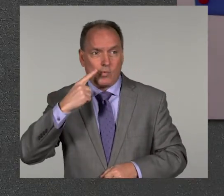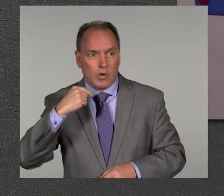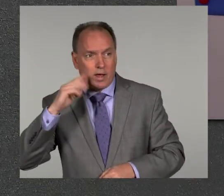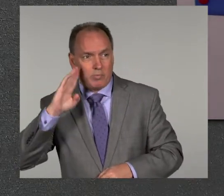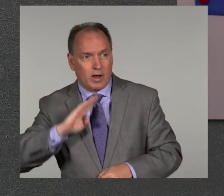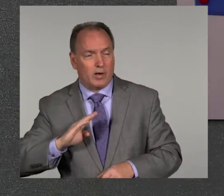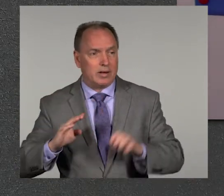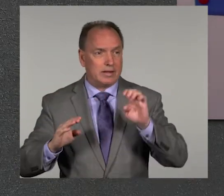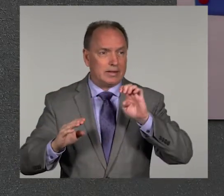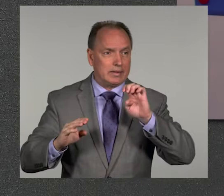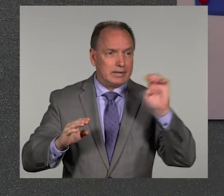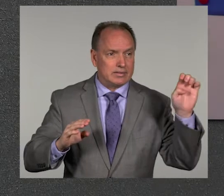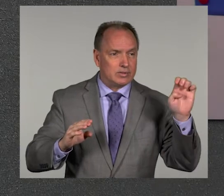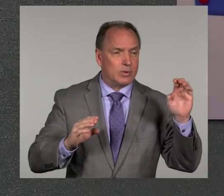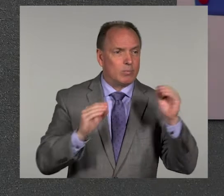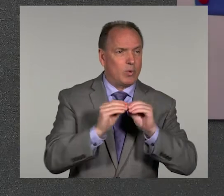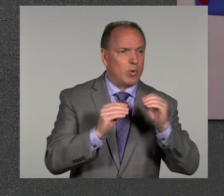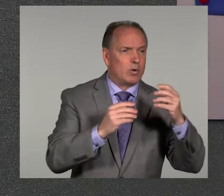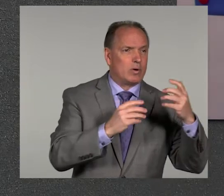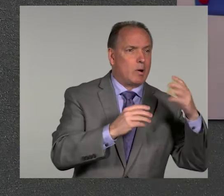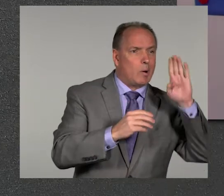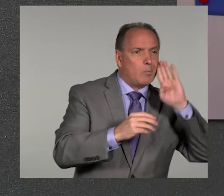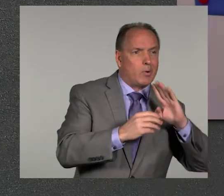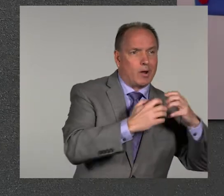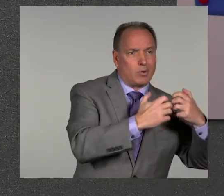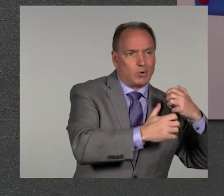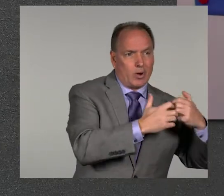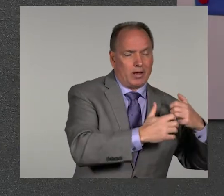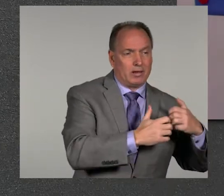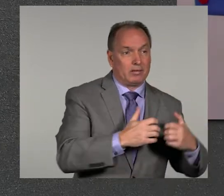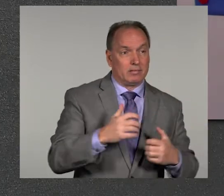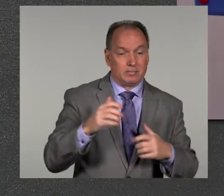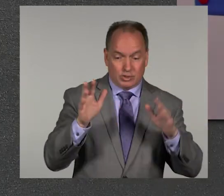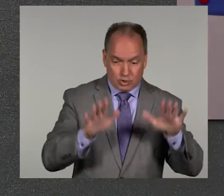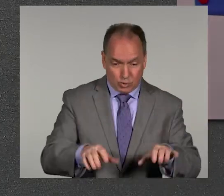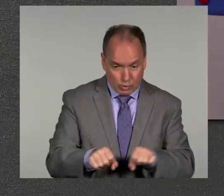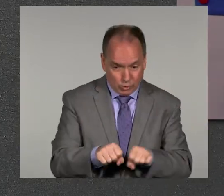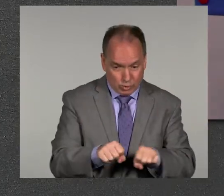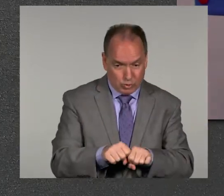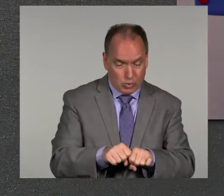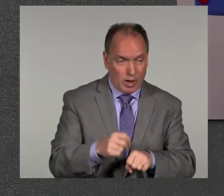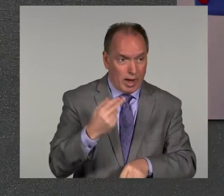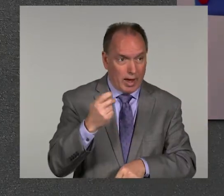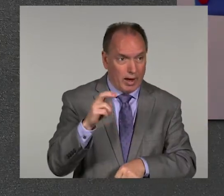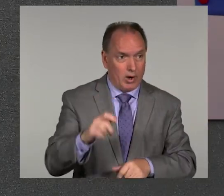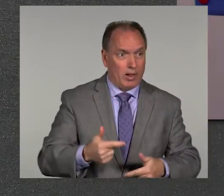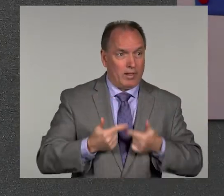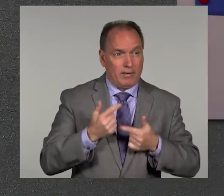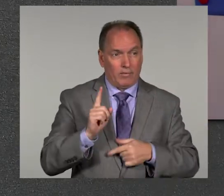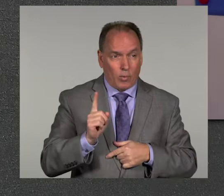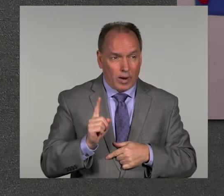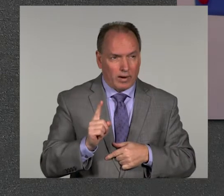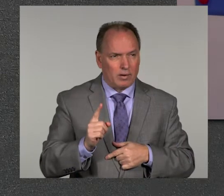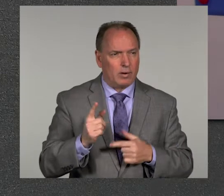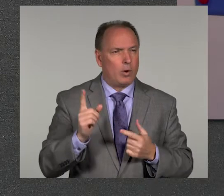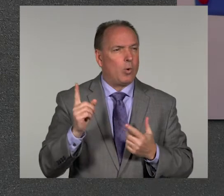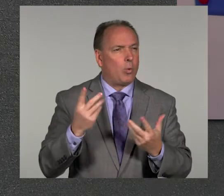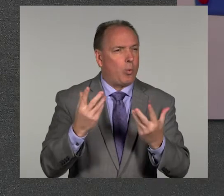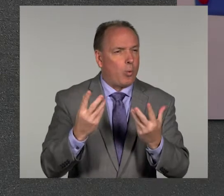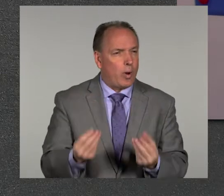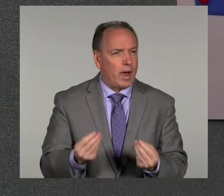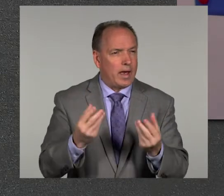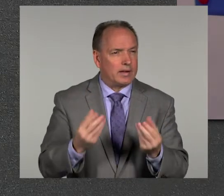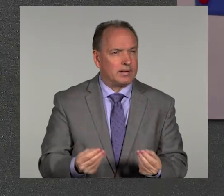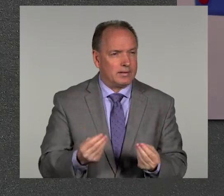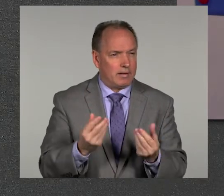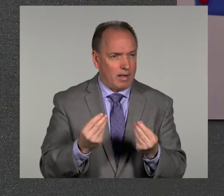the Eastern has more of a brownish gray. Now the snowshoe hare, he likes to live in wetlands. So he likes to live where